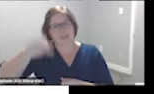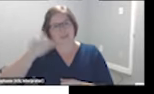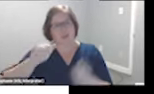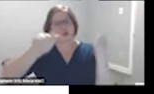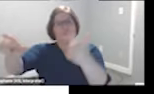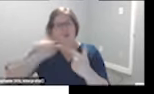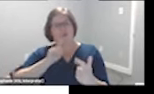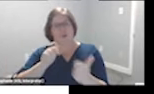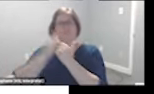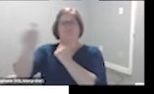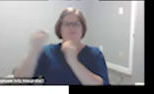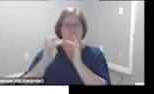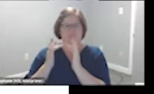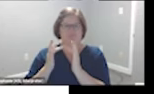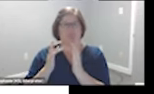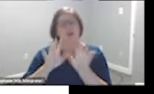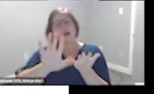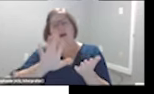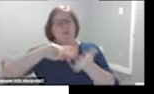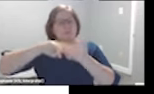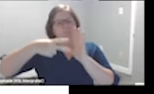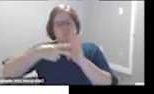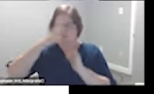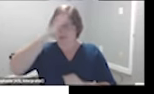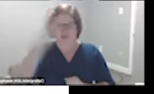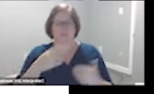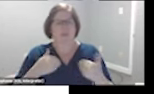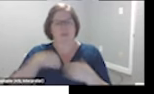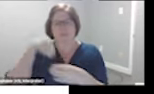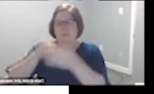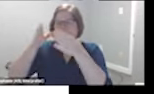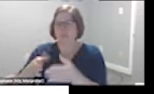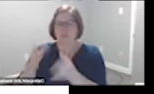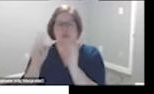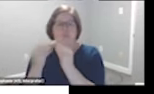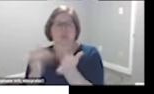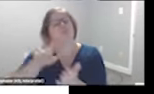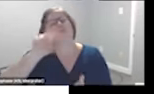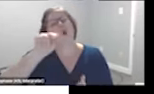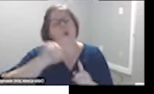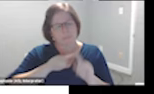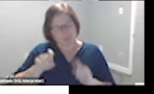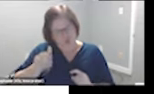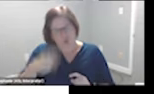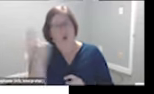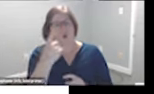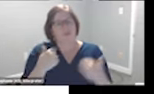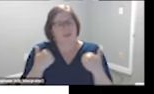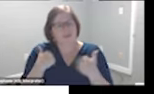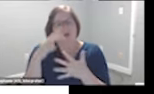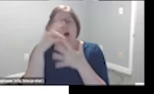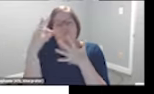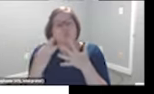advocating that we no longer have in-person conferences, I am advocating for there always to be a remote participation